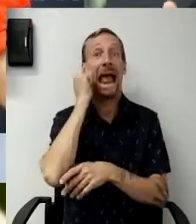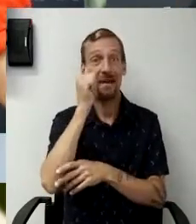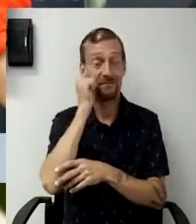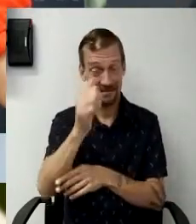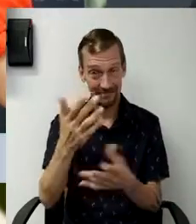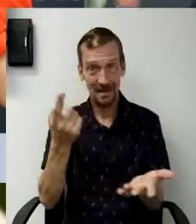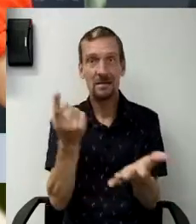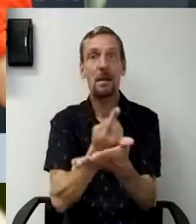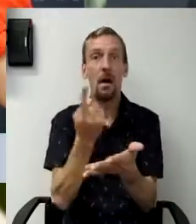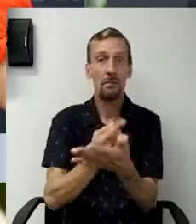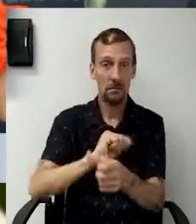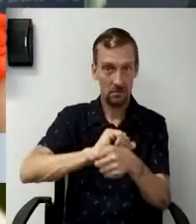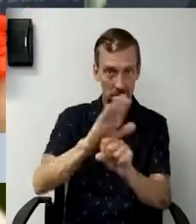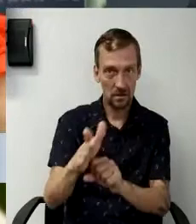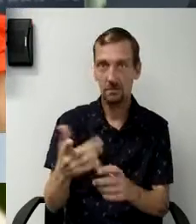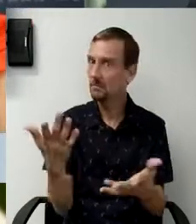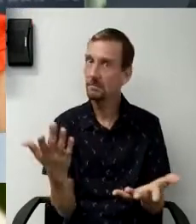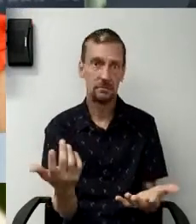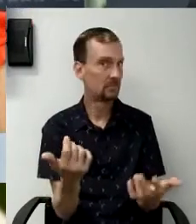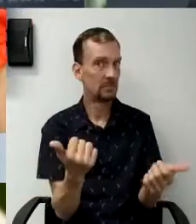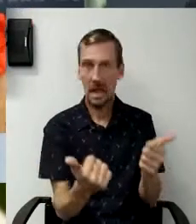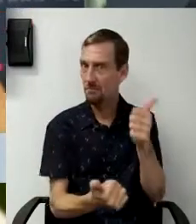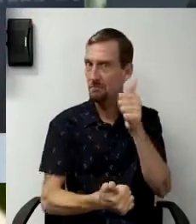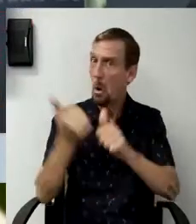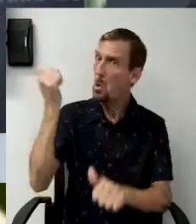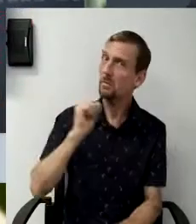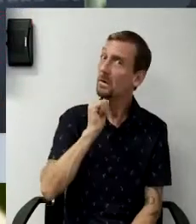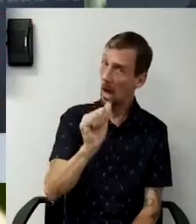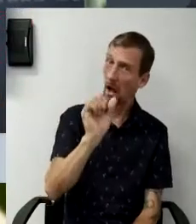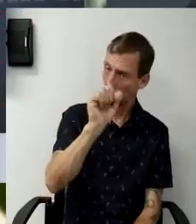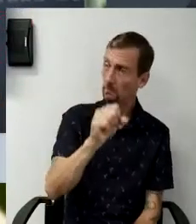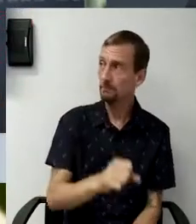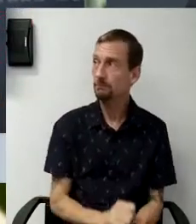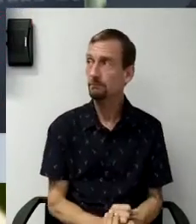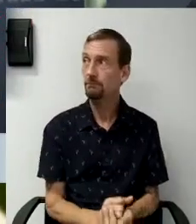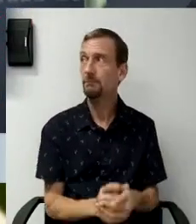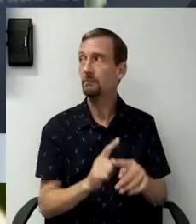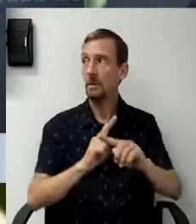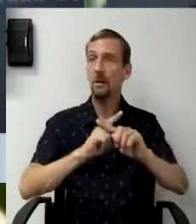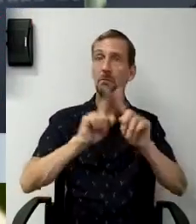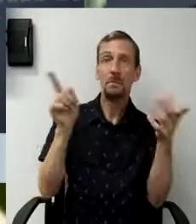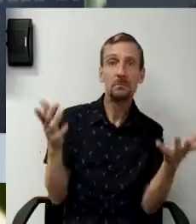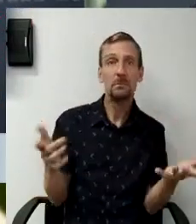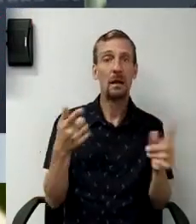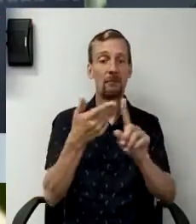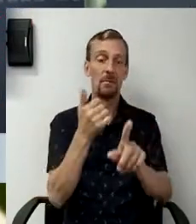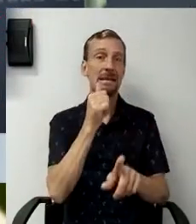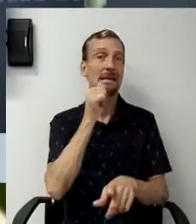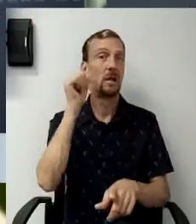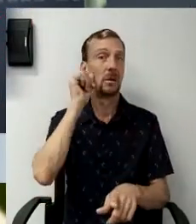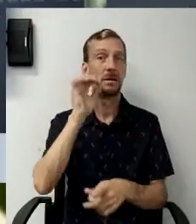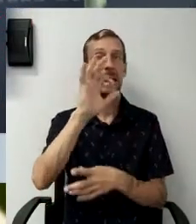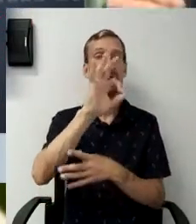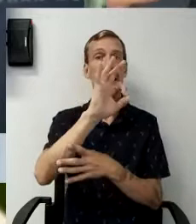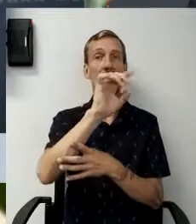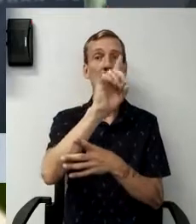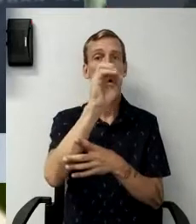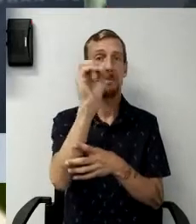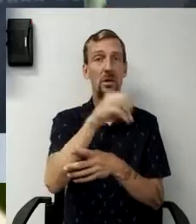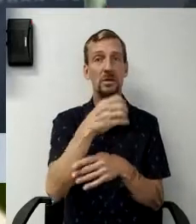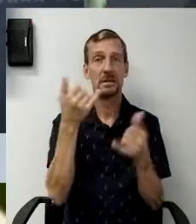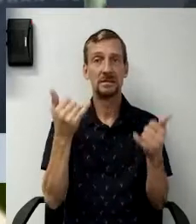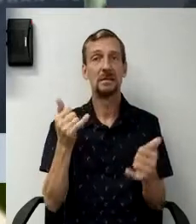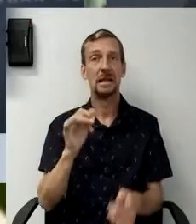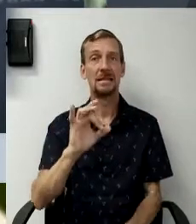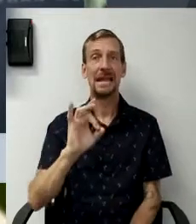Some of them COVID, some, you know, most of them not. So yeah, just to go from yesterday was 91% occupancy, and then